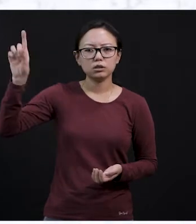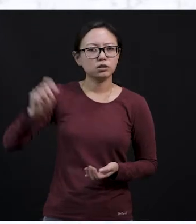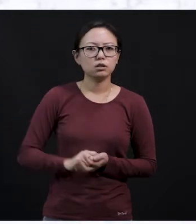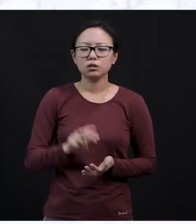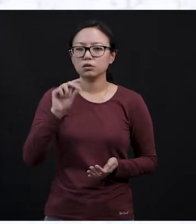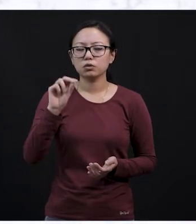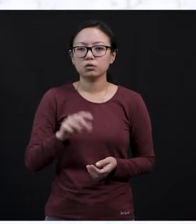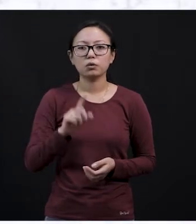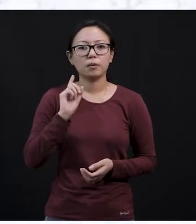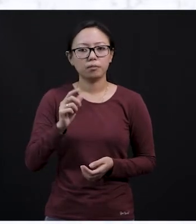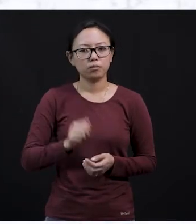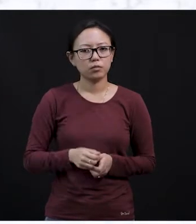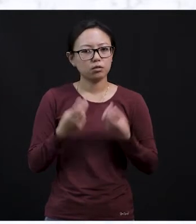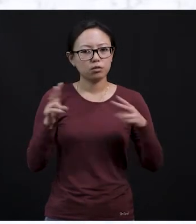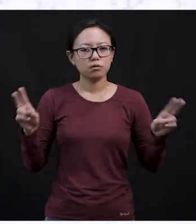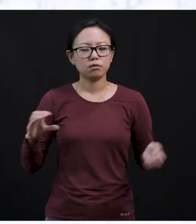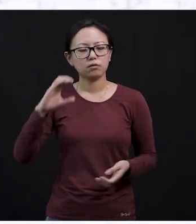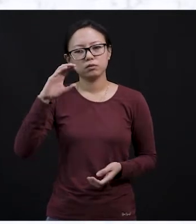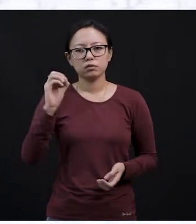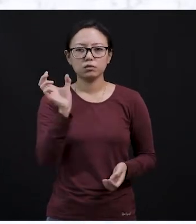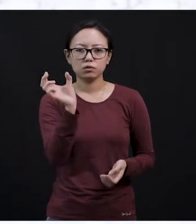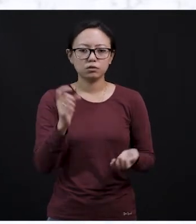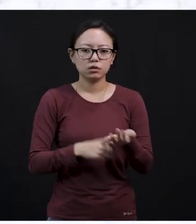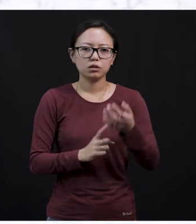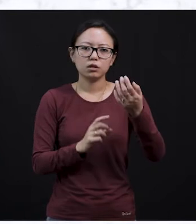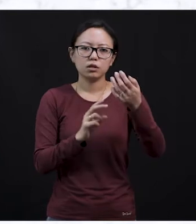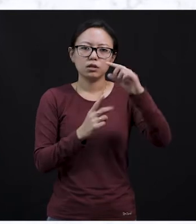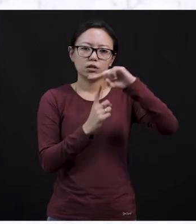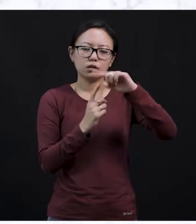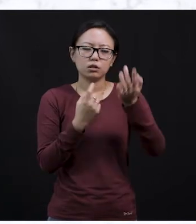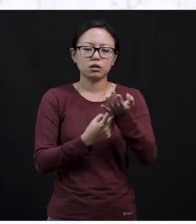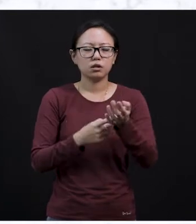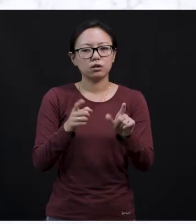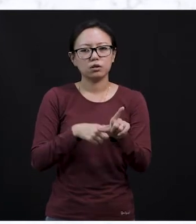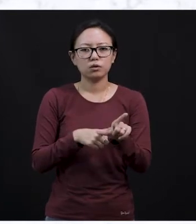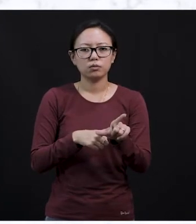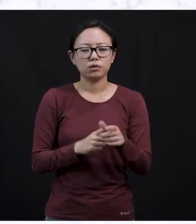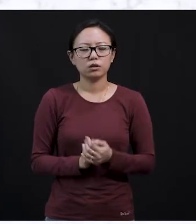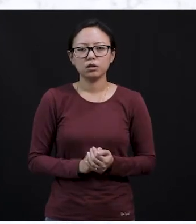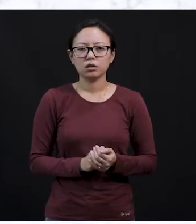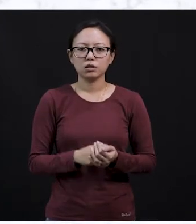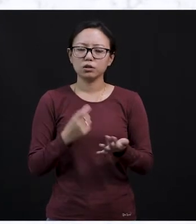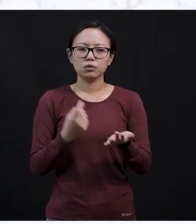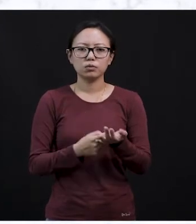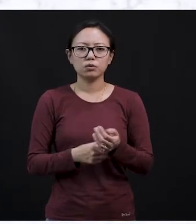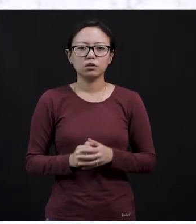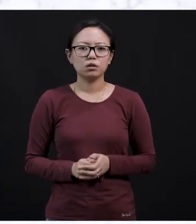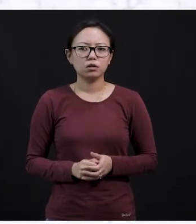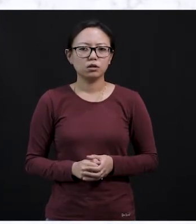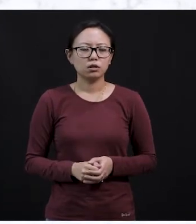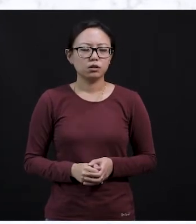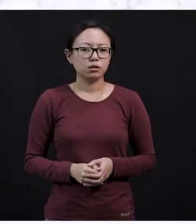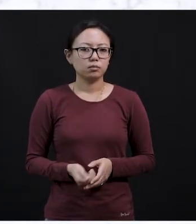So in our uh, country, what they started doing was the economic exploitation. So if you remember